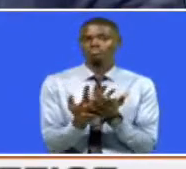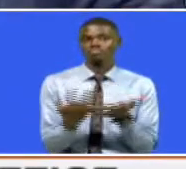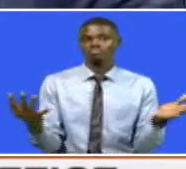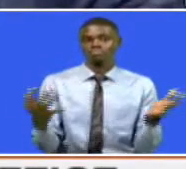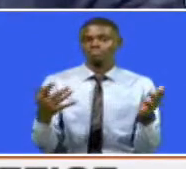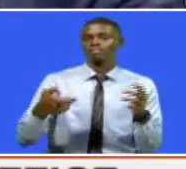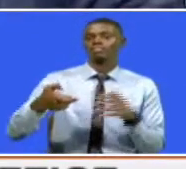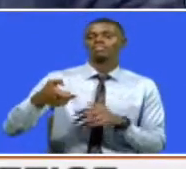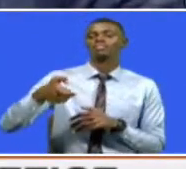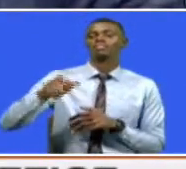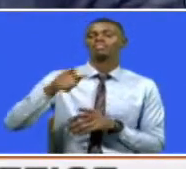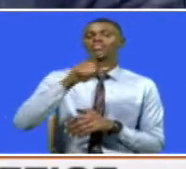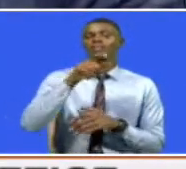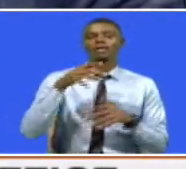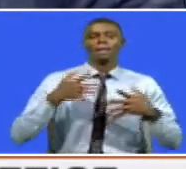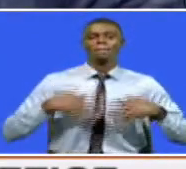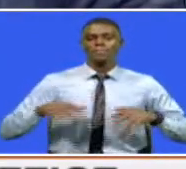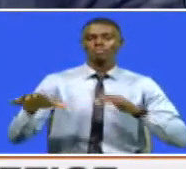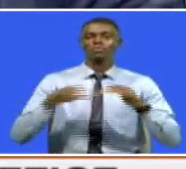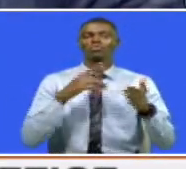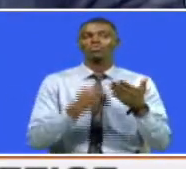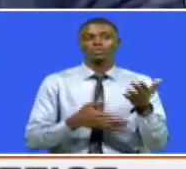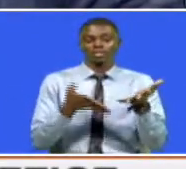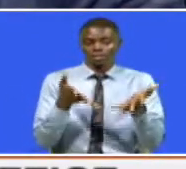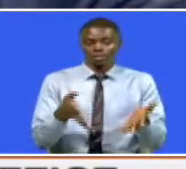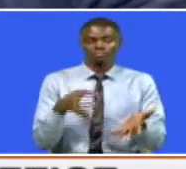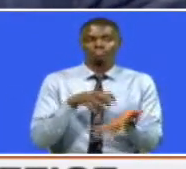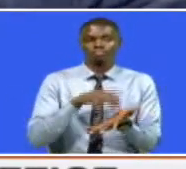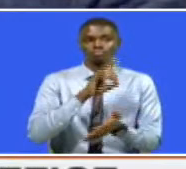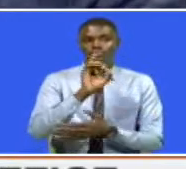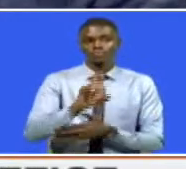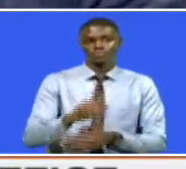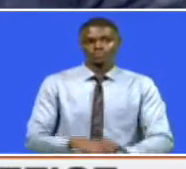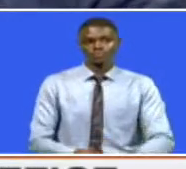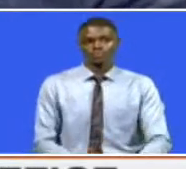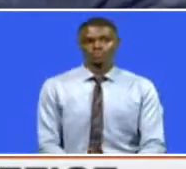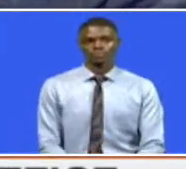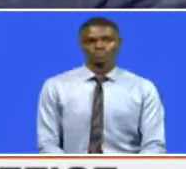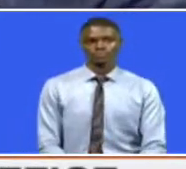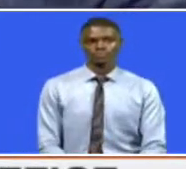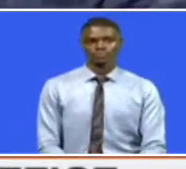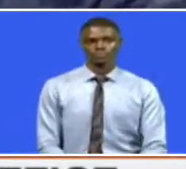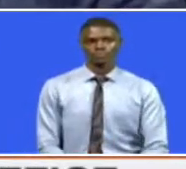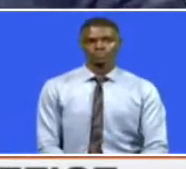still rising, what do they do about the current situation? You see, you cannot